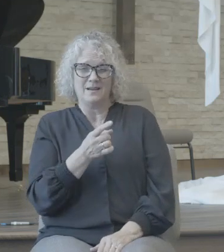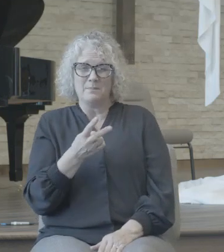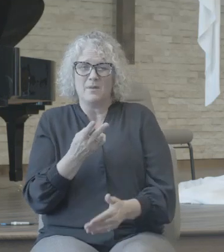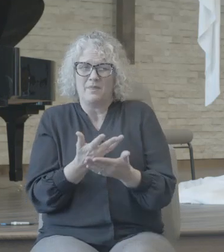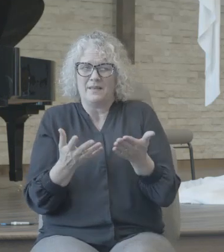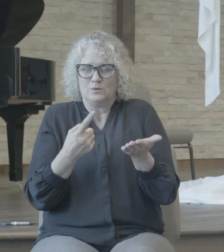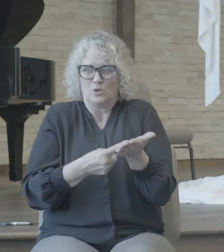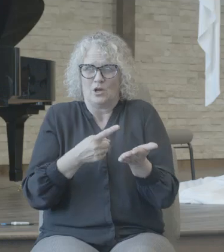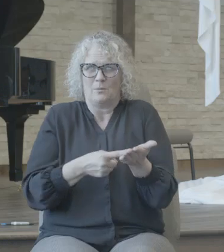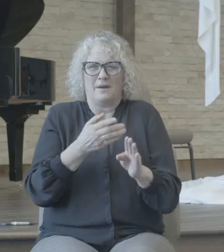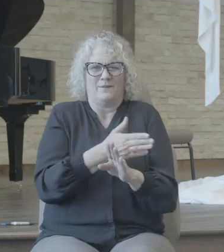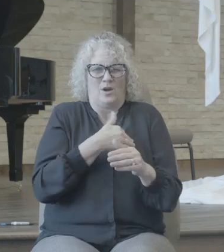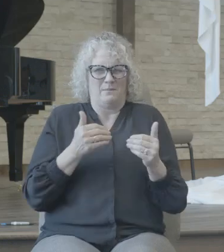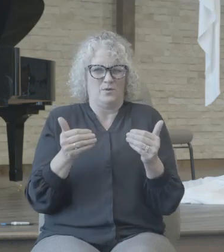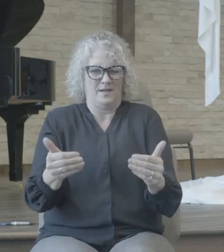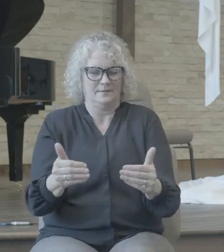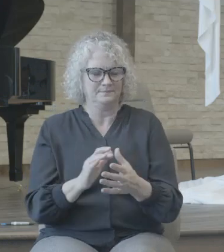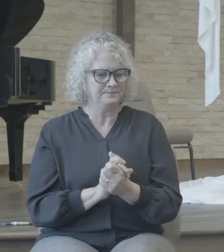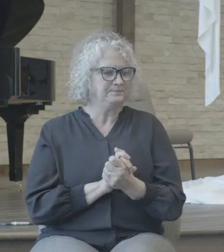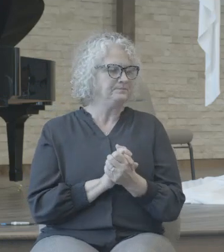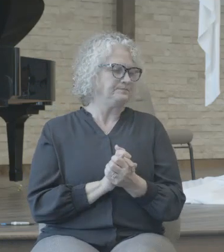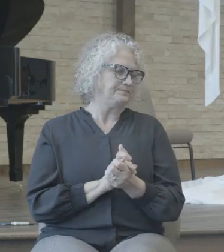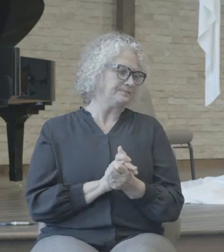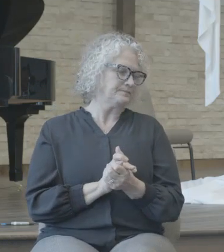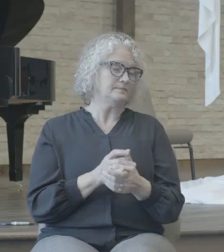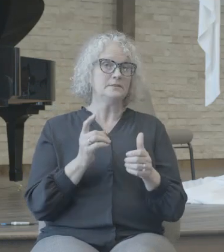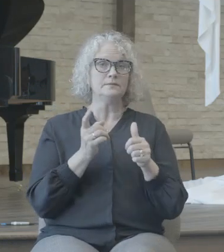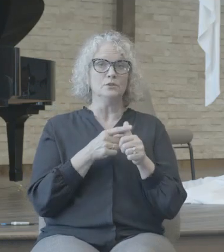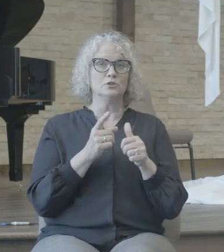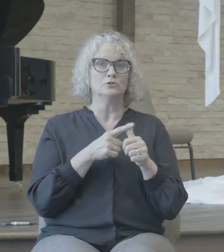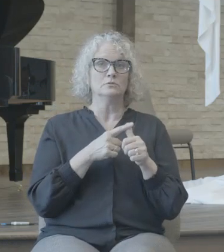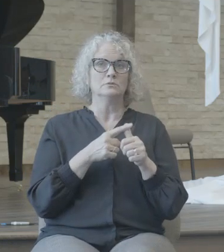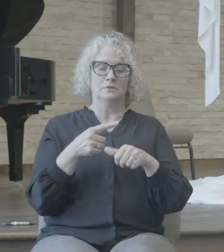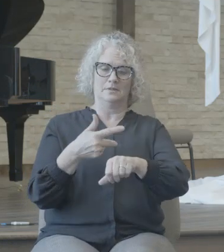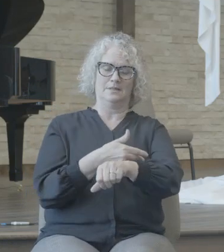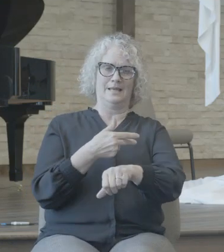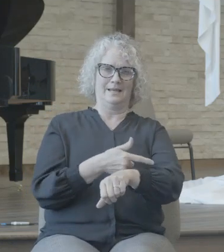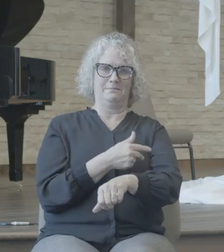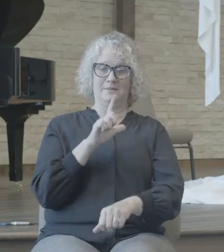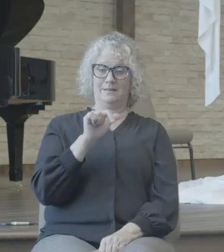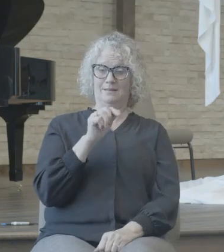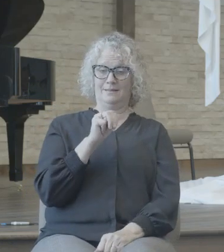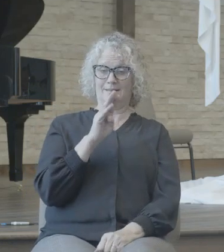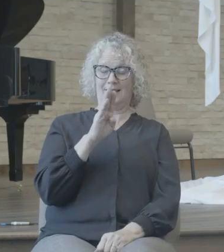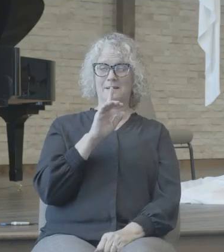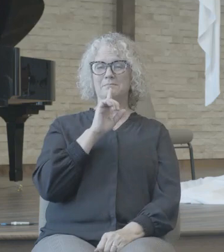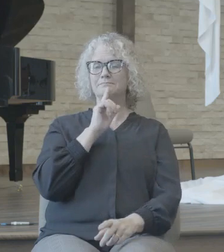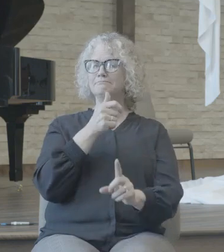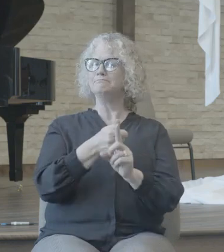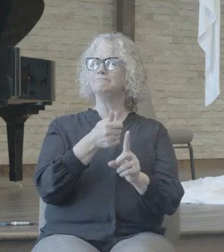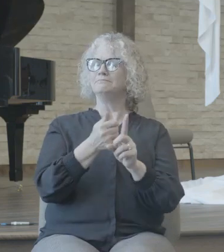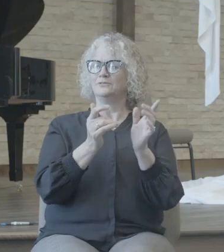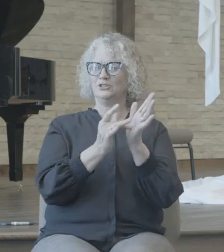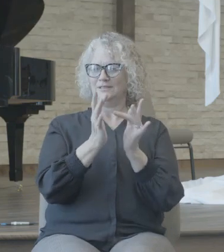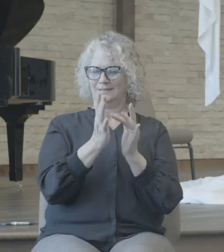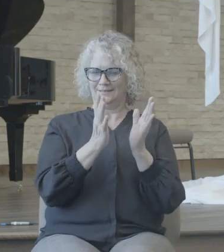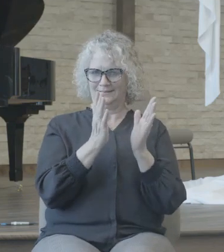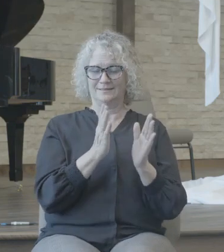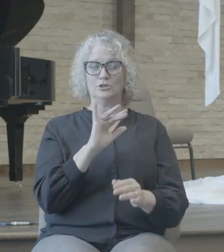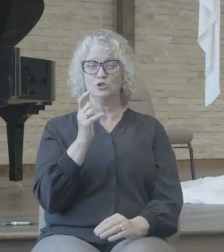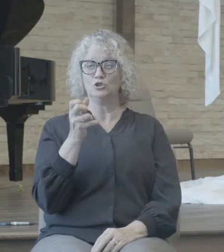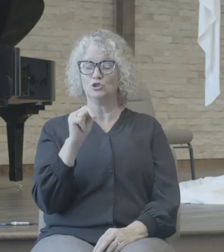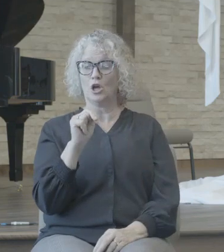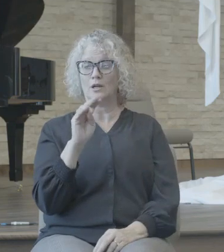talk about before we go on. First of all, the Lamb. The Lamb is Jesus. John the Baptist